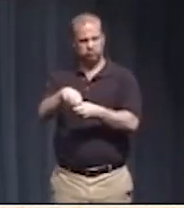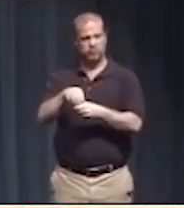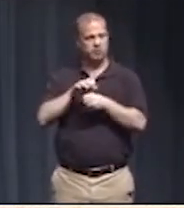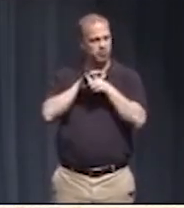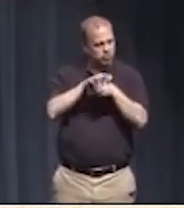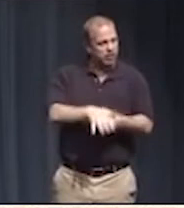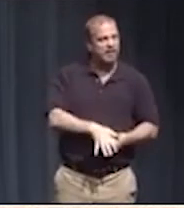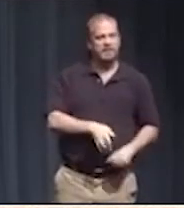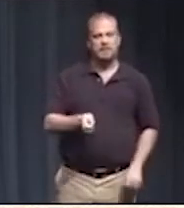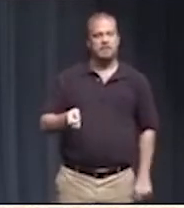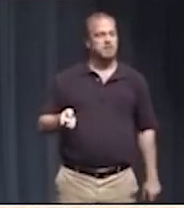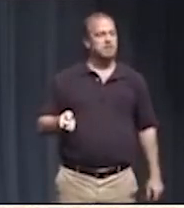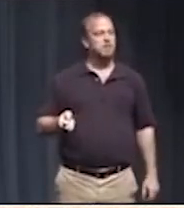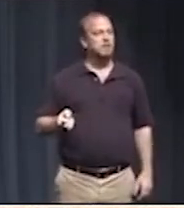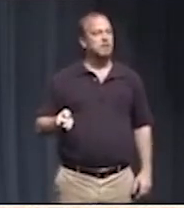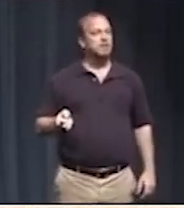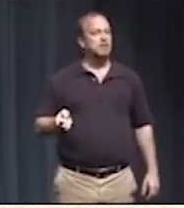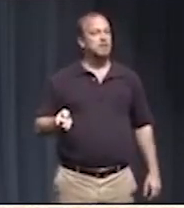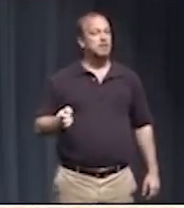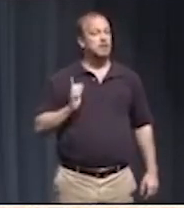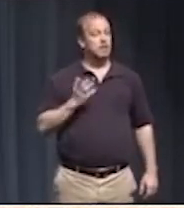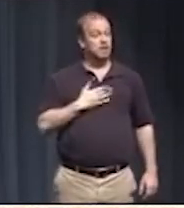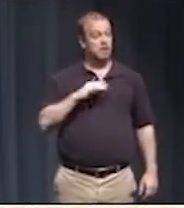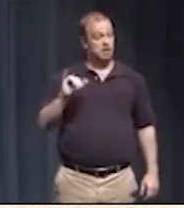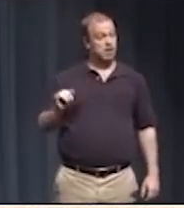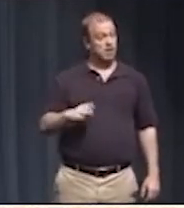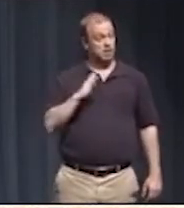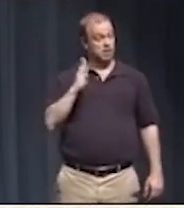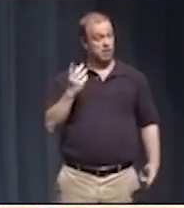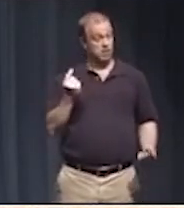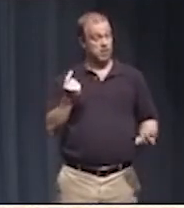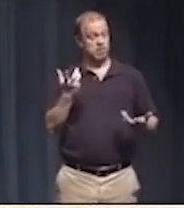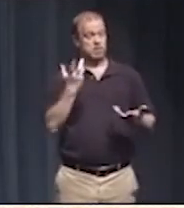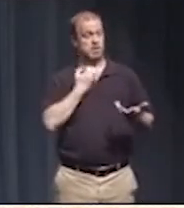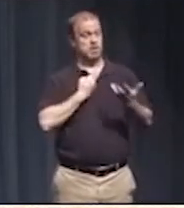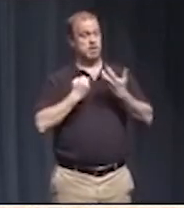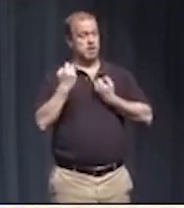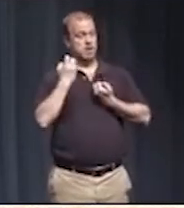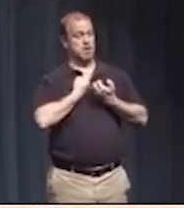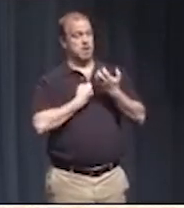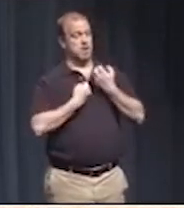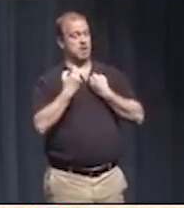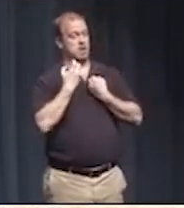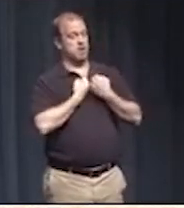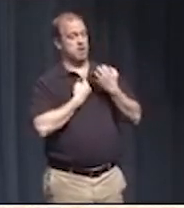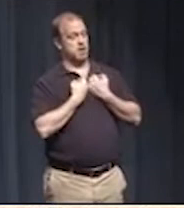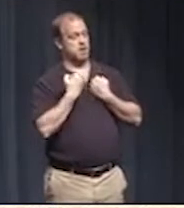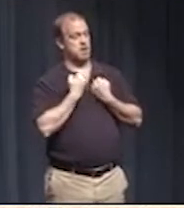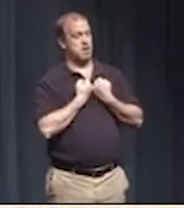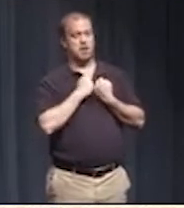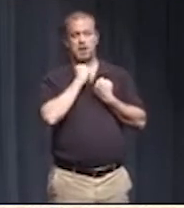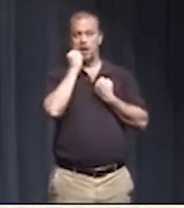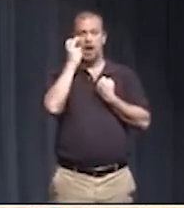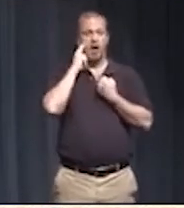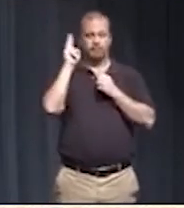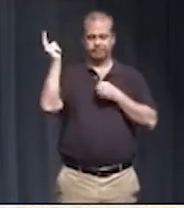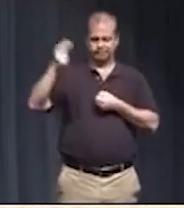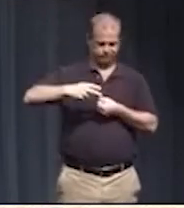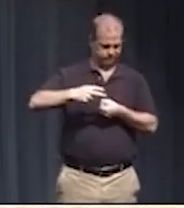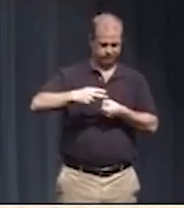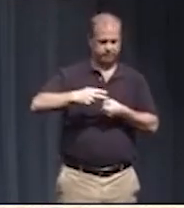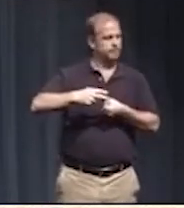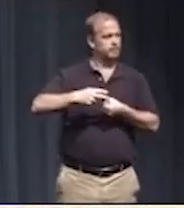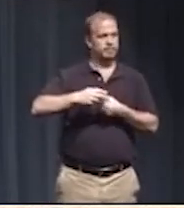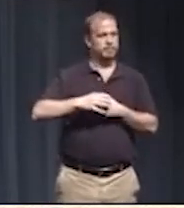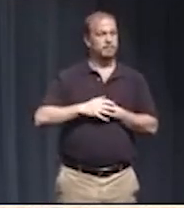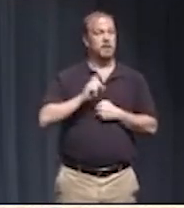Stressful issues. But our job is to hide things like that. Not to let it be seen. We are supposed